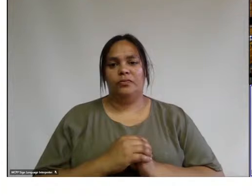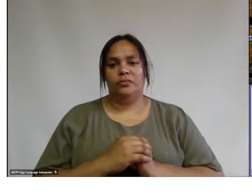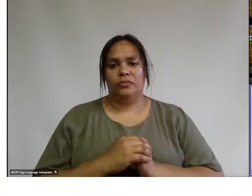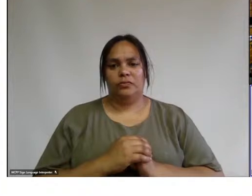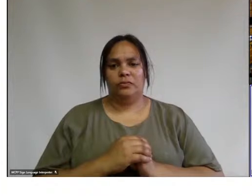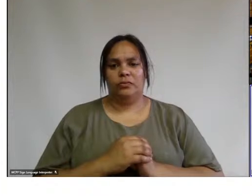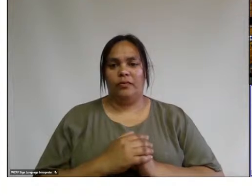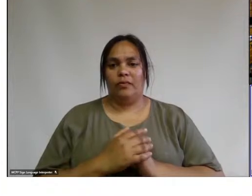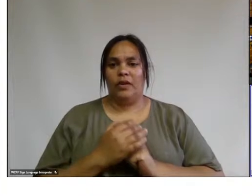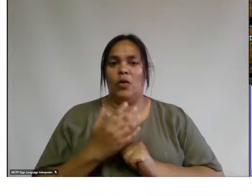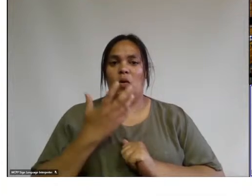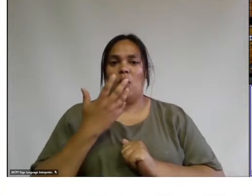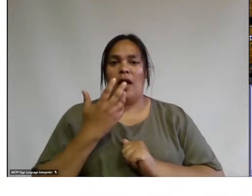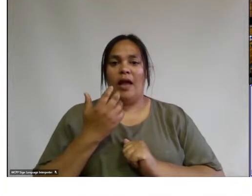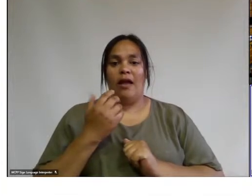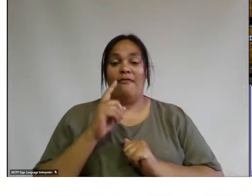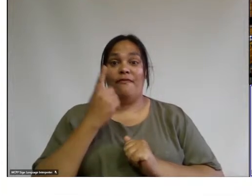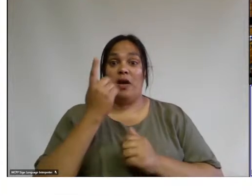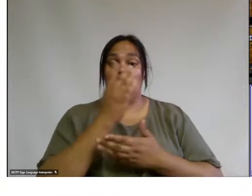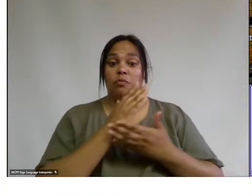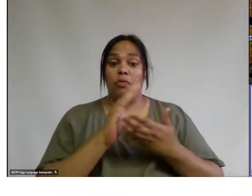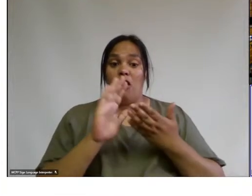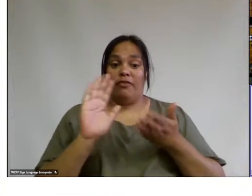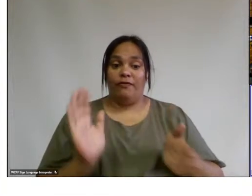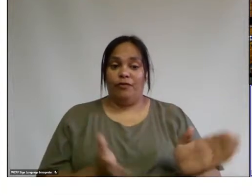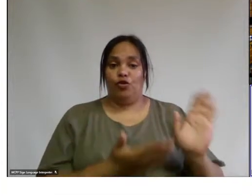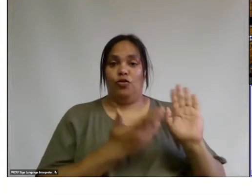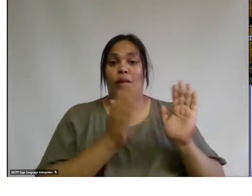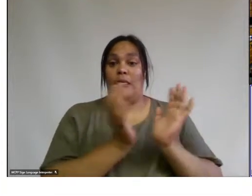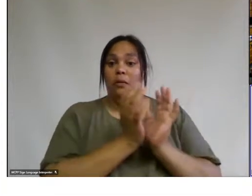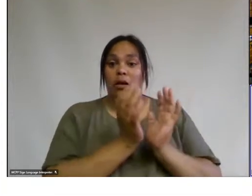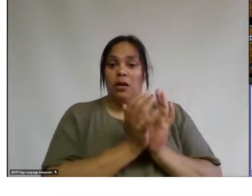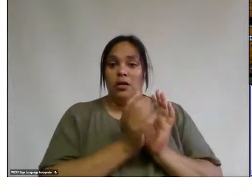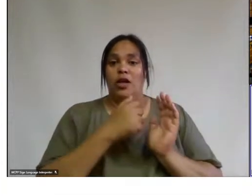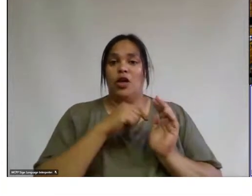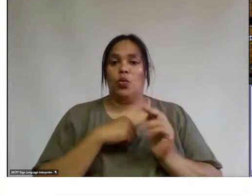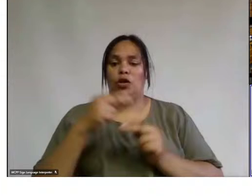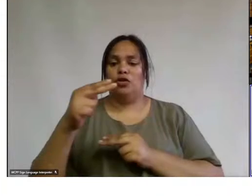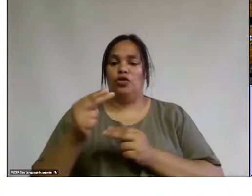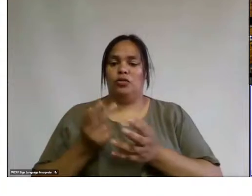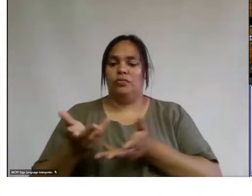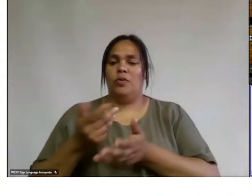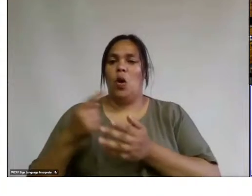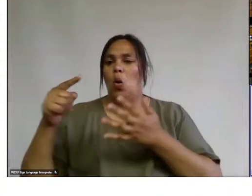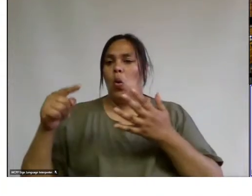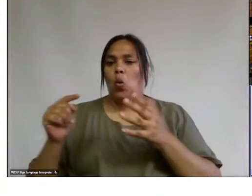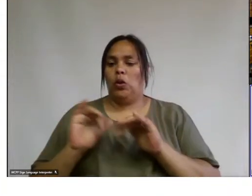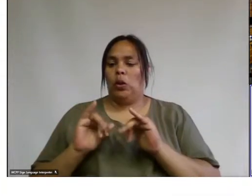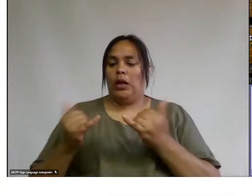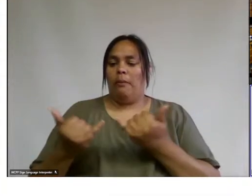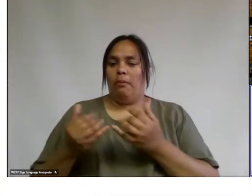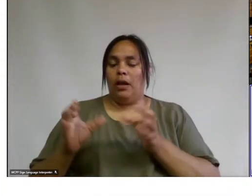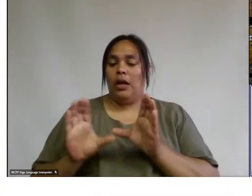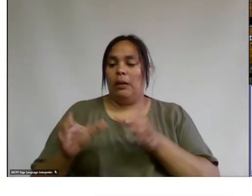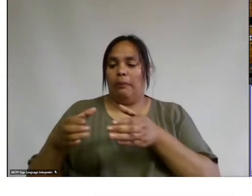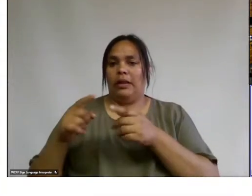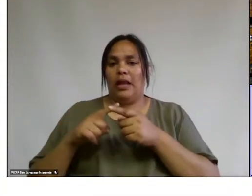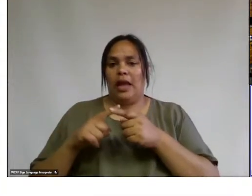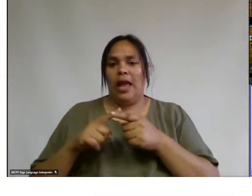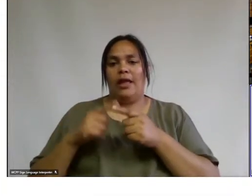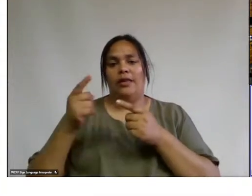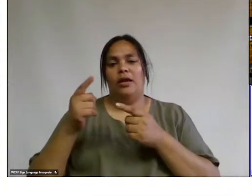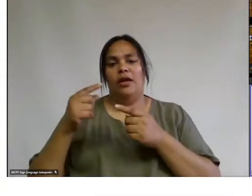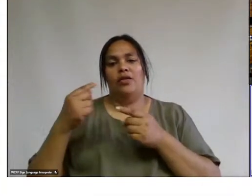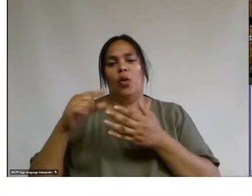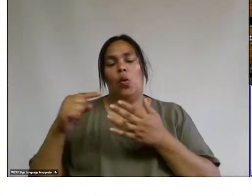We have finished the first part of the meeting where we were being briefed by the Audit Committee and the Auditor General about